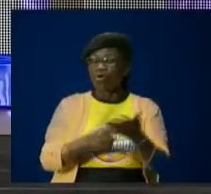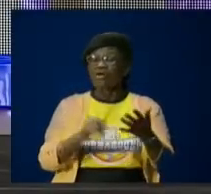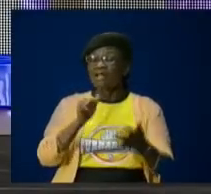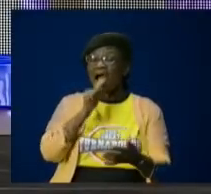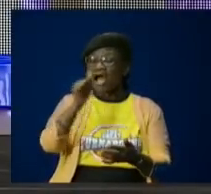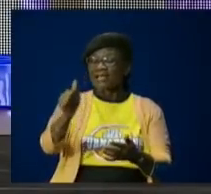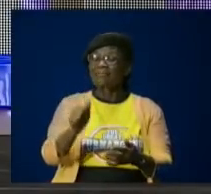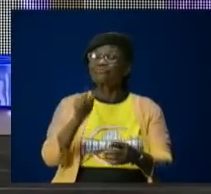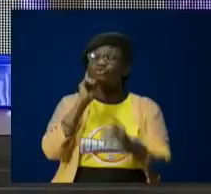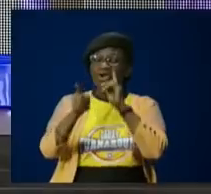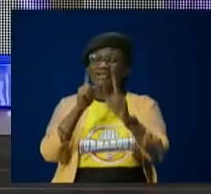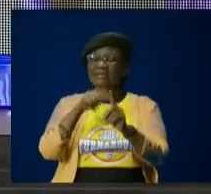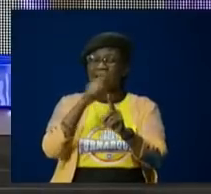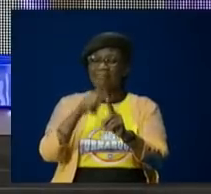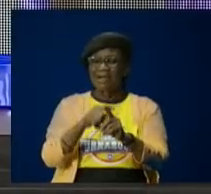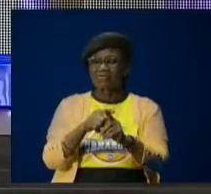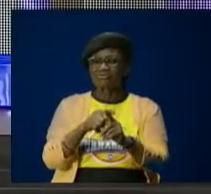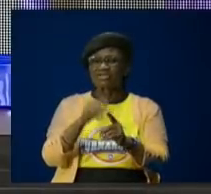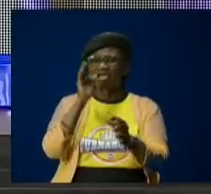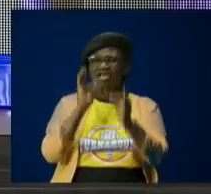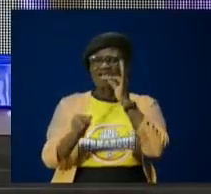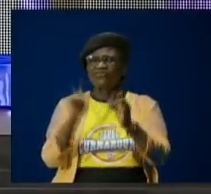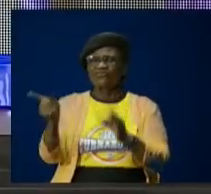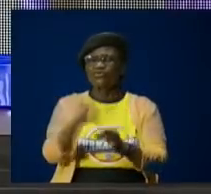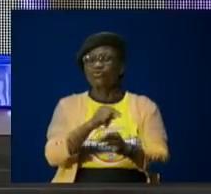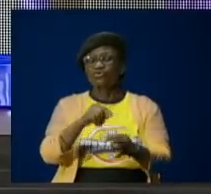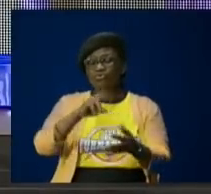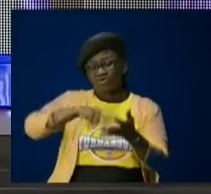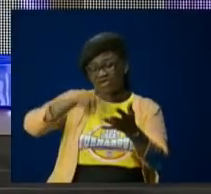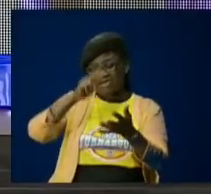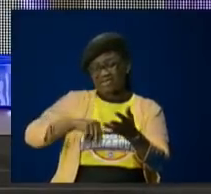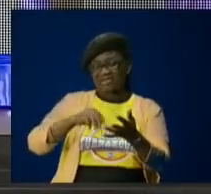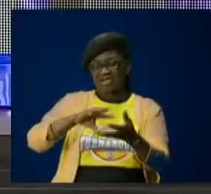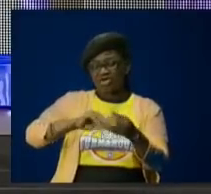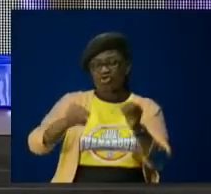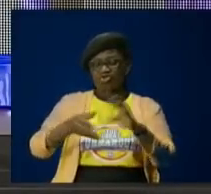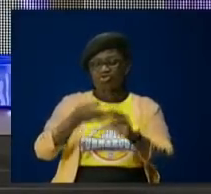And as if you read this, the story in Daniel chapter 3,